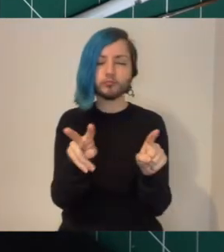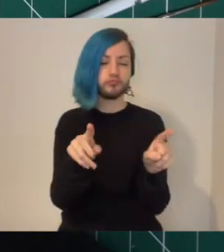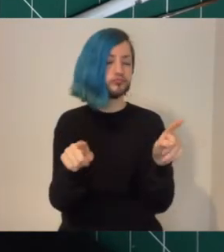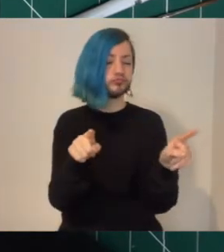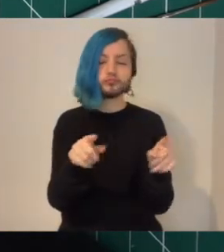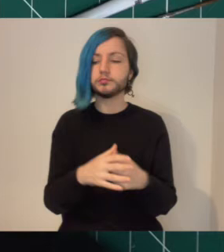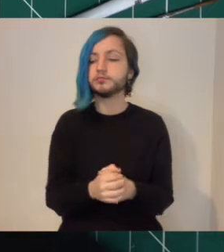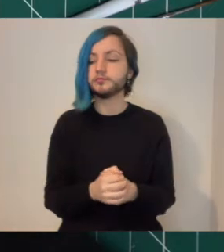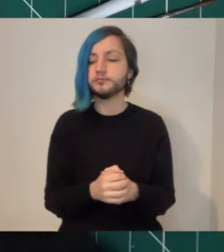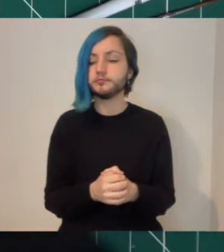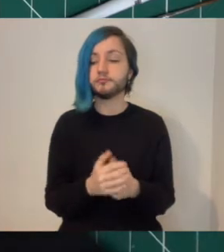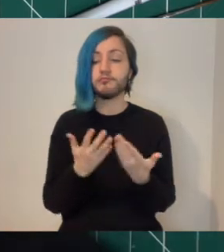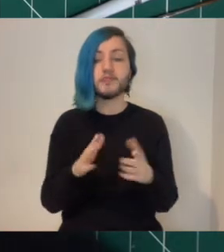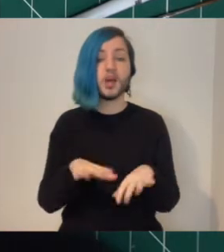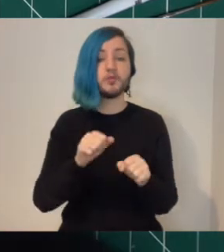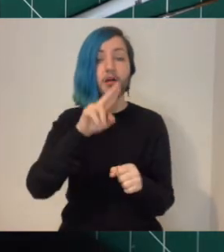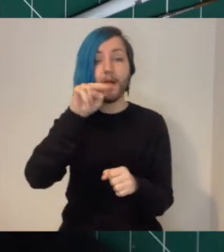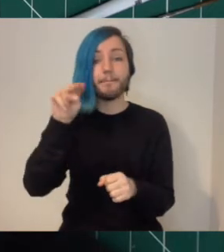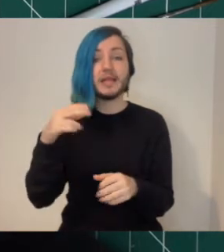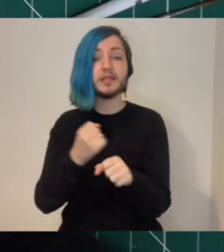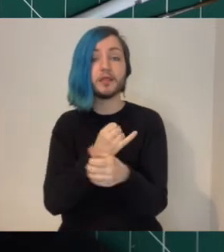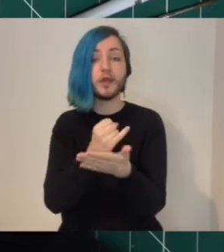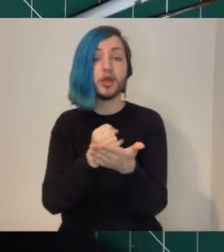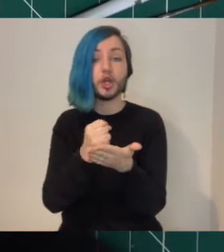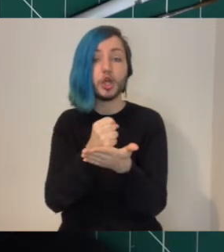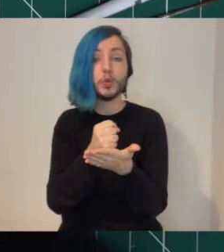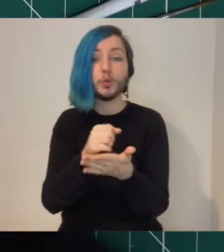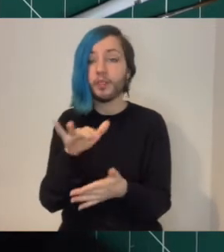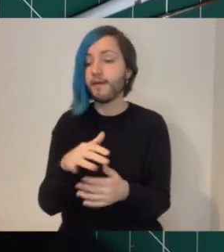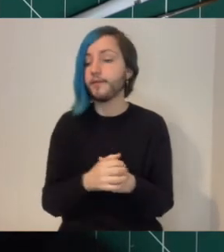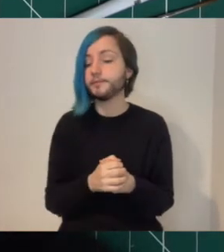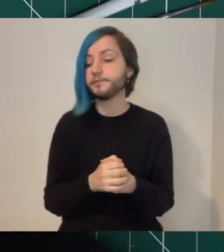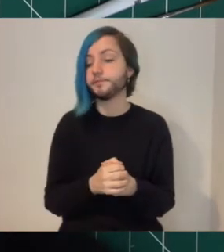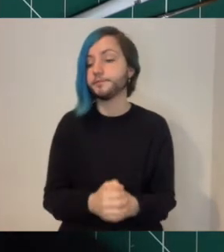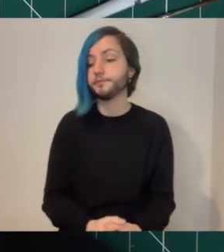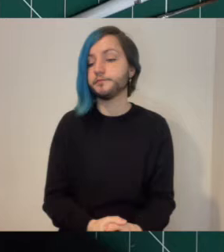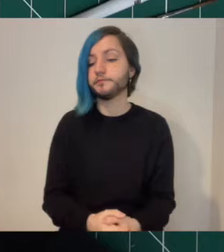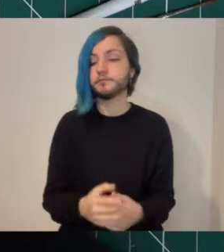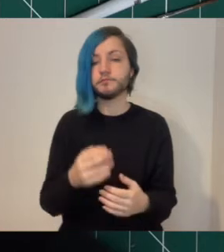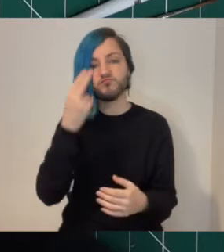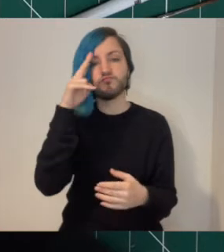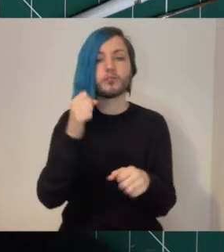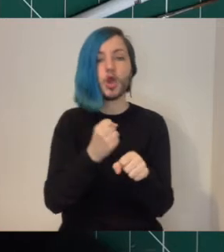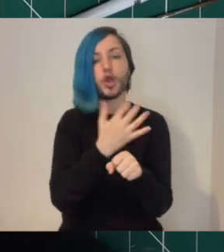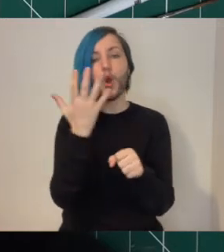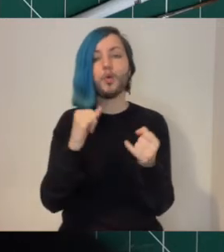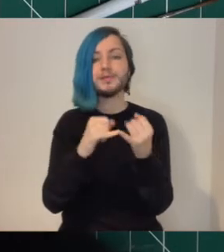your gold leaf sections, you can start painting your gold size, your